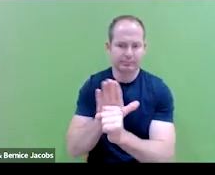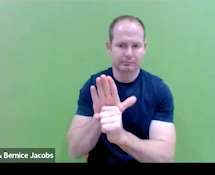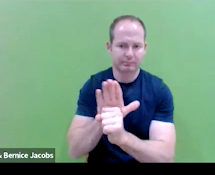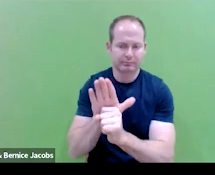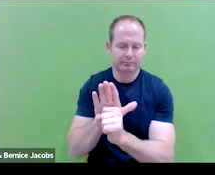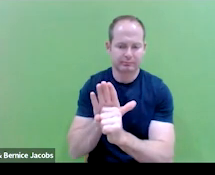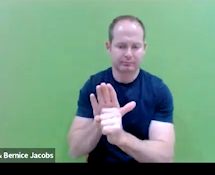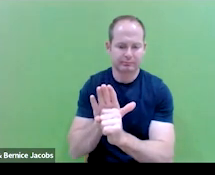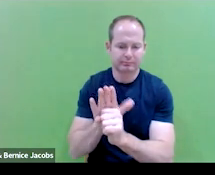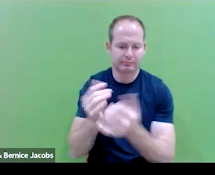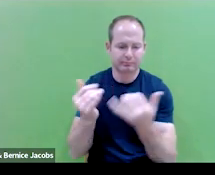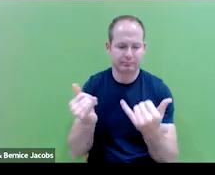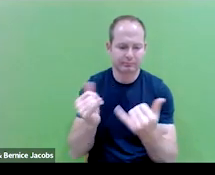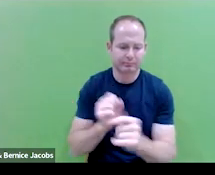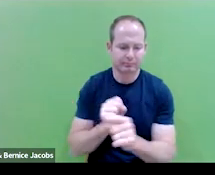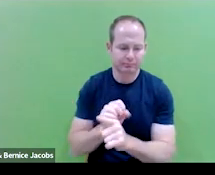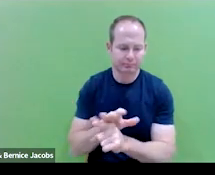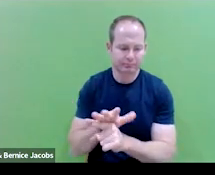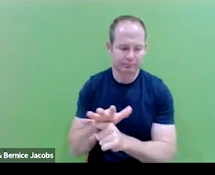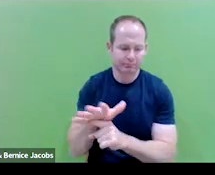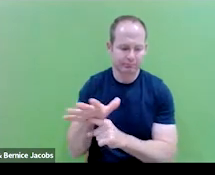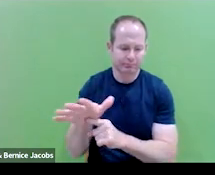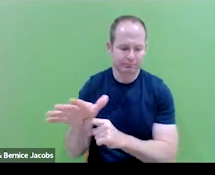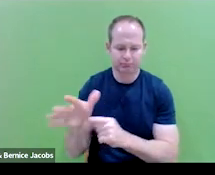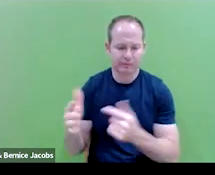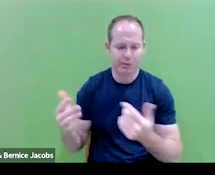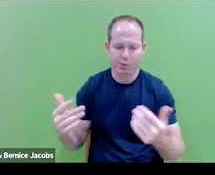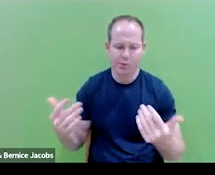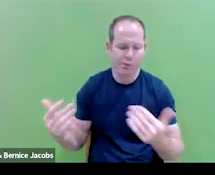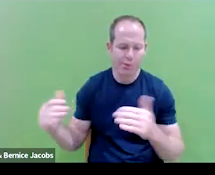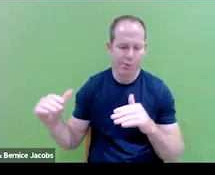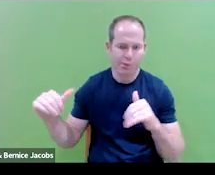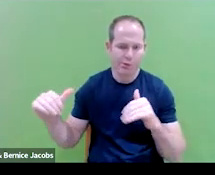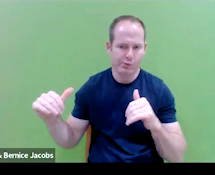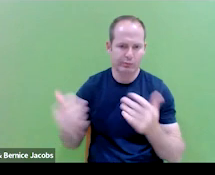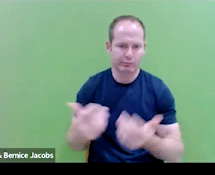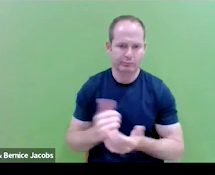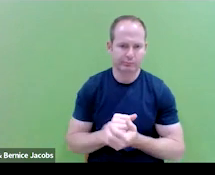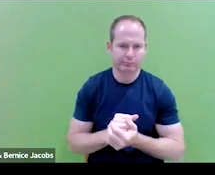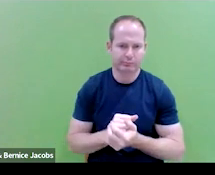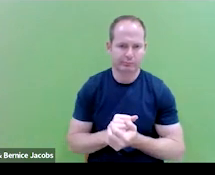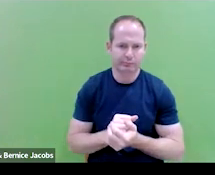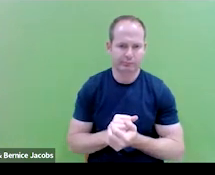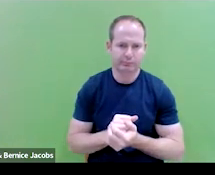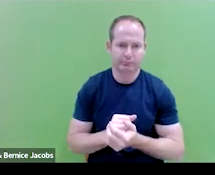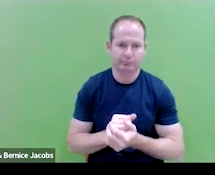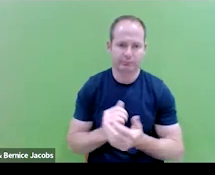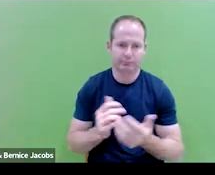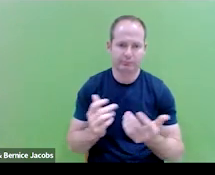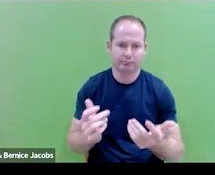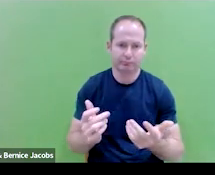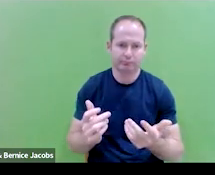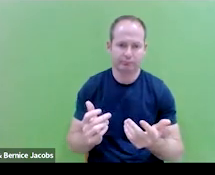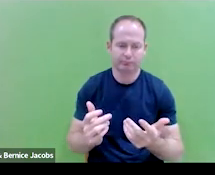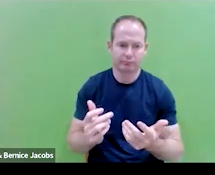been impacted in as these users you are designing for are impacted, it's difficult to get